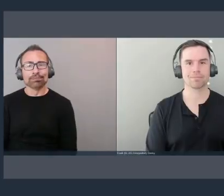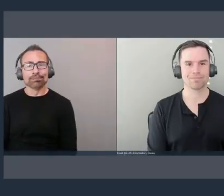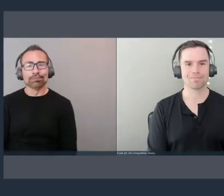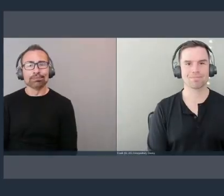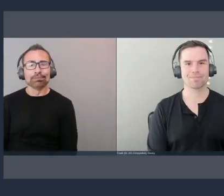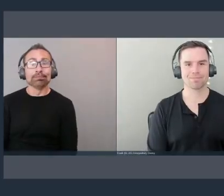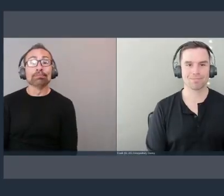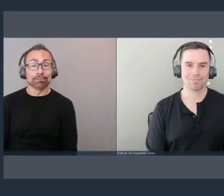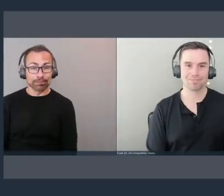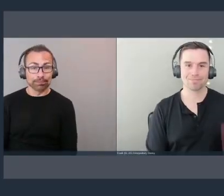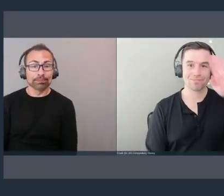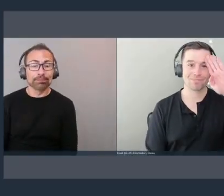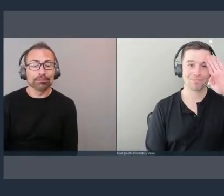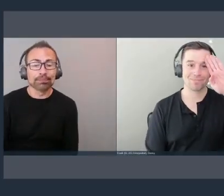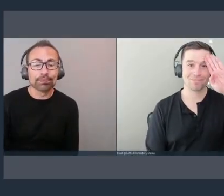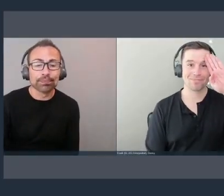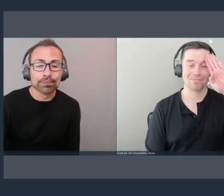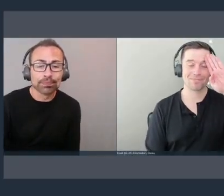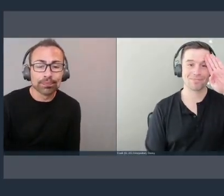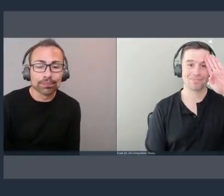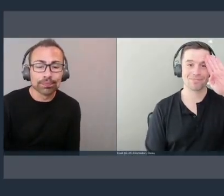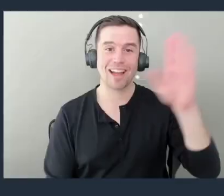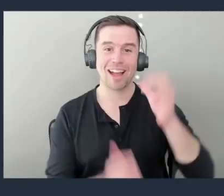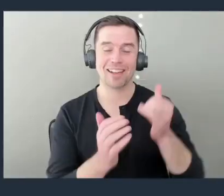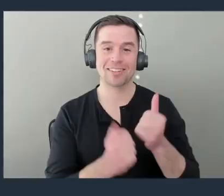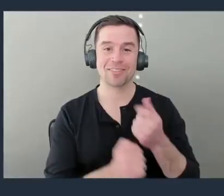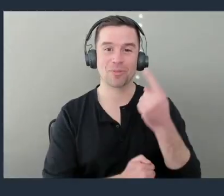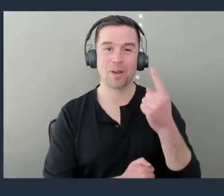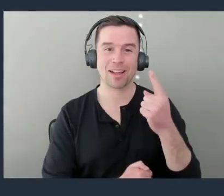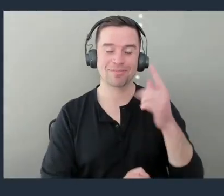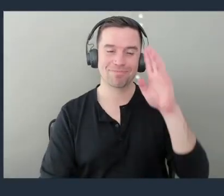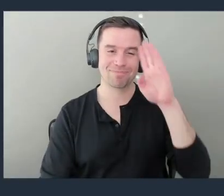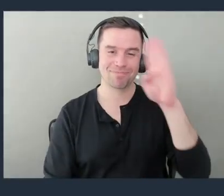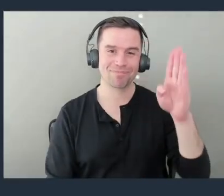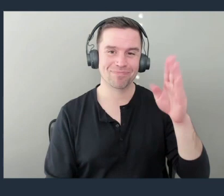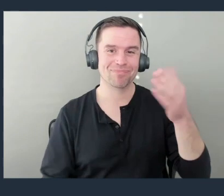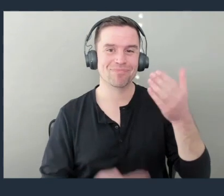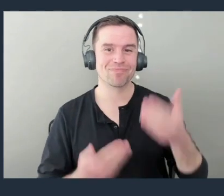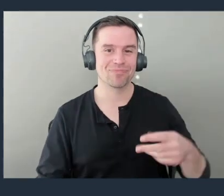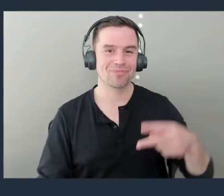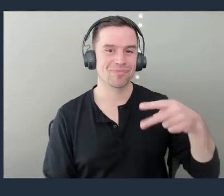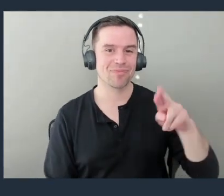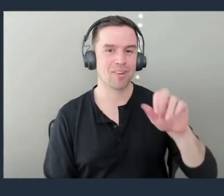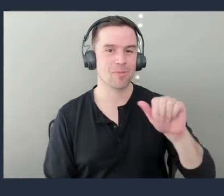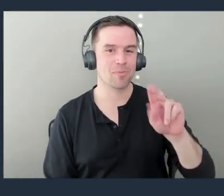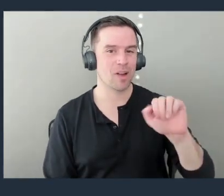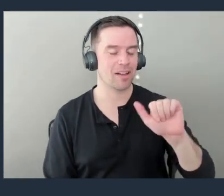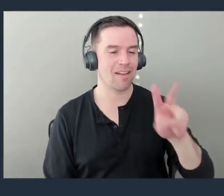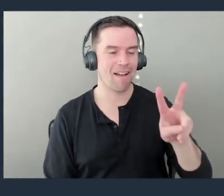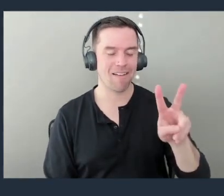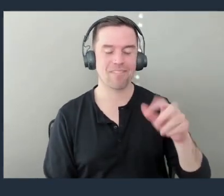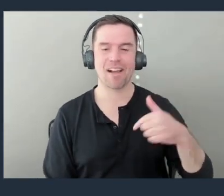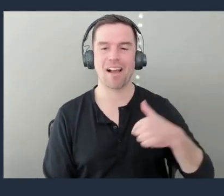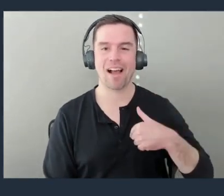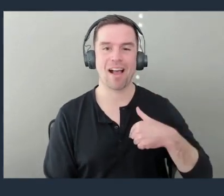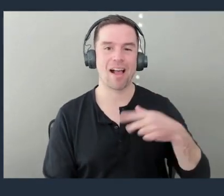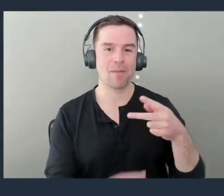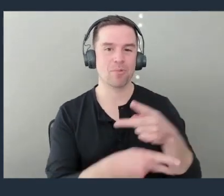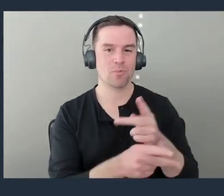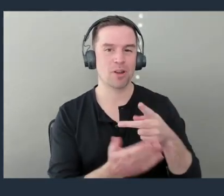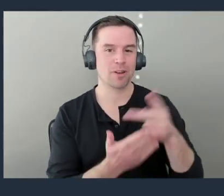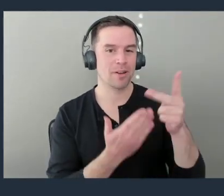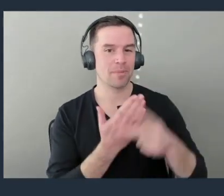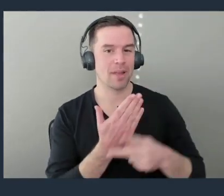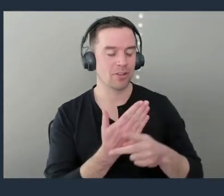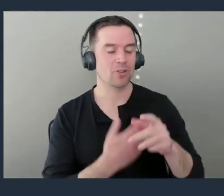I hope you're having a great Pi Day, and thanks for joining me today. My name is Pranav Murlidhar, and I'm a PM on the Amazon S3 team. Today, I'm going